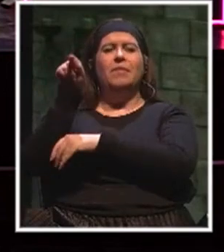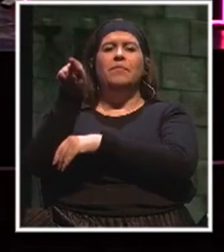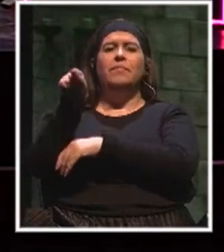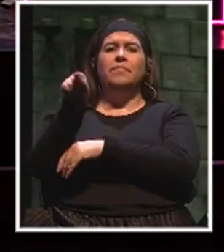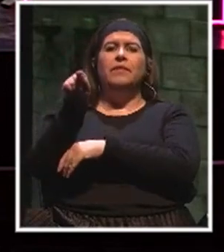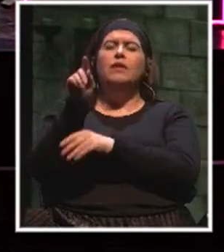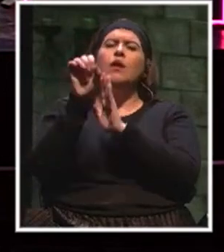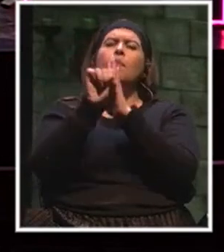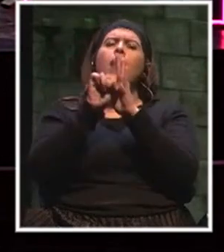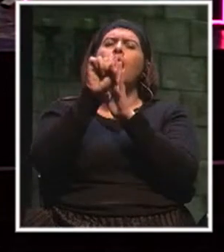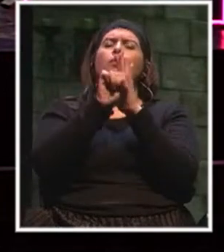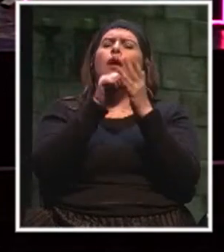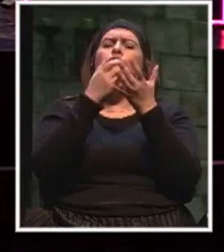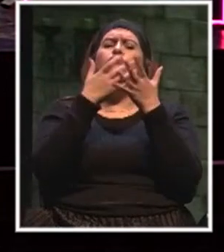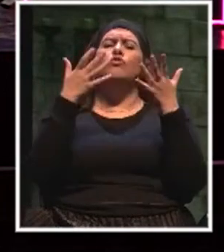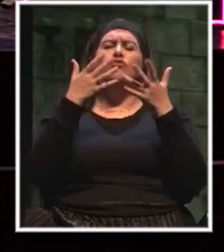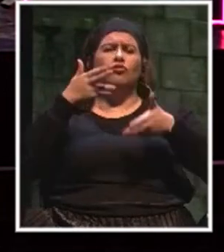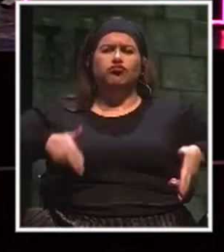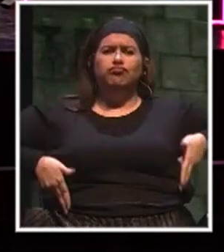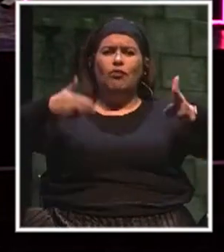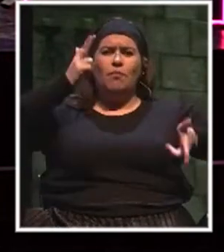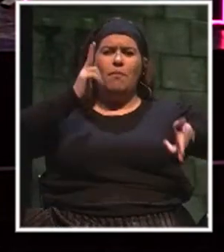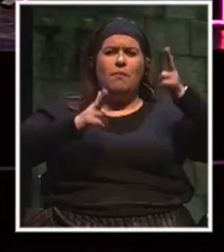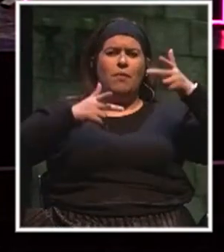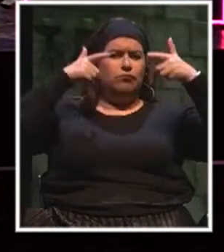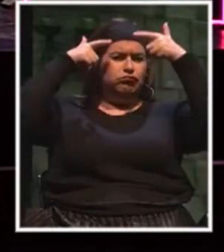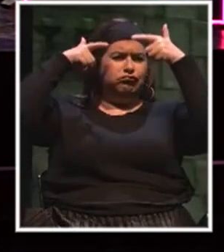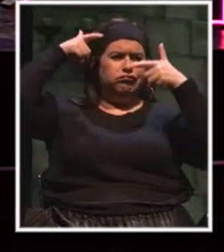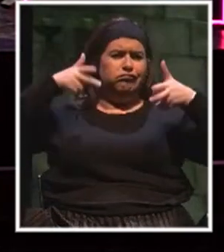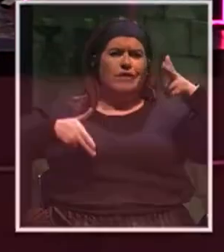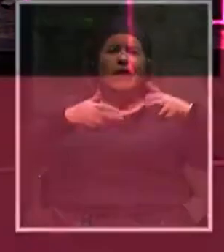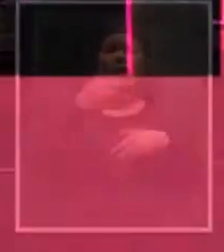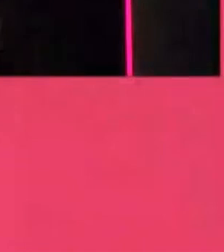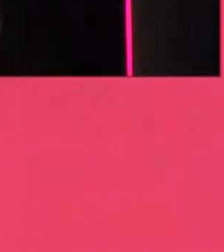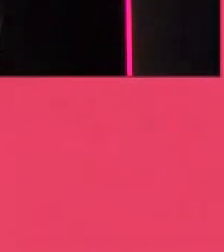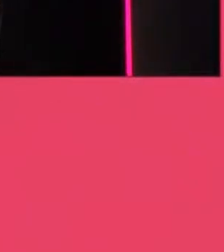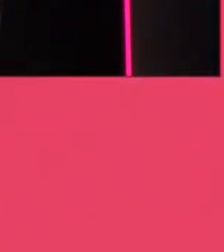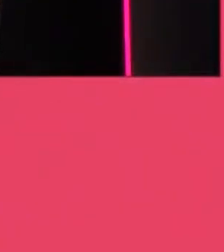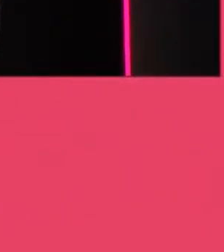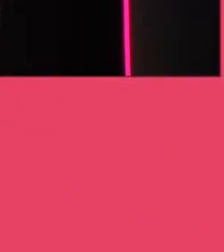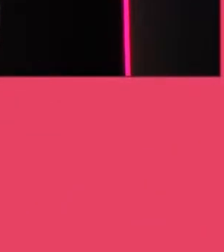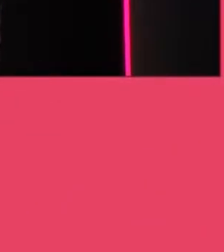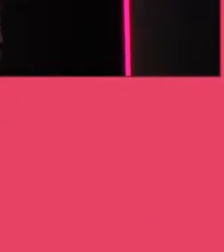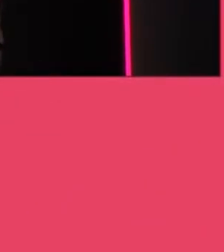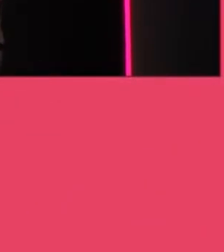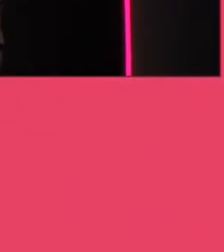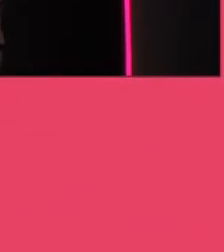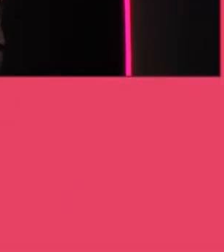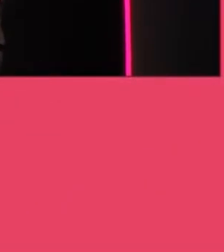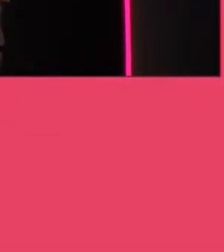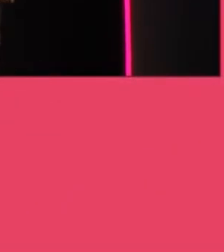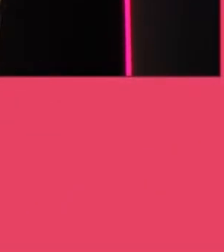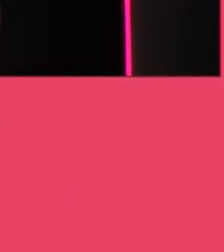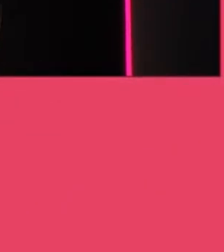lot of gangster movies in the 50s and 60s. So I grew up in a family business, which was